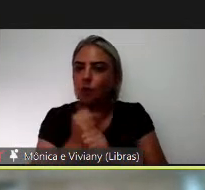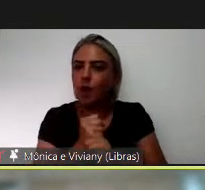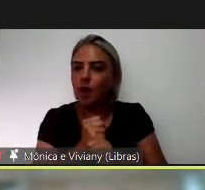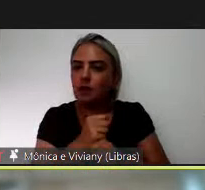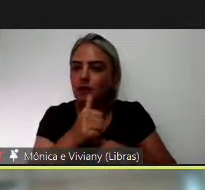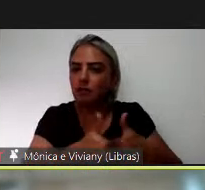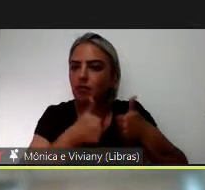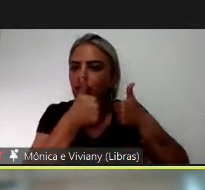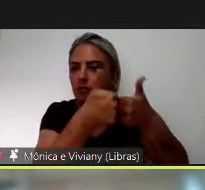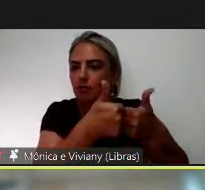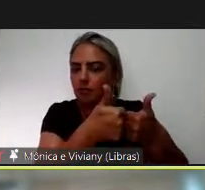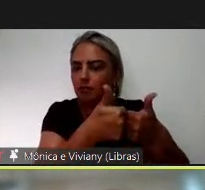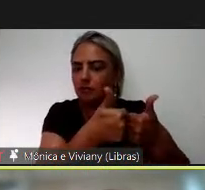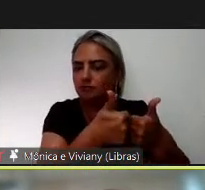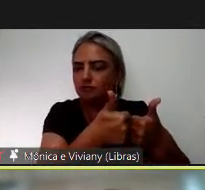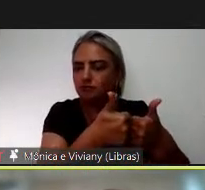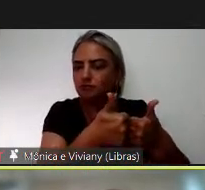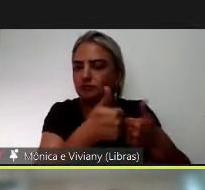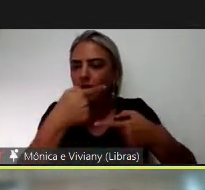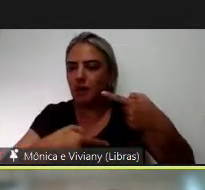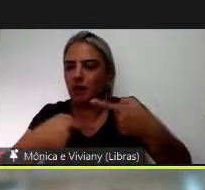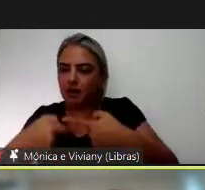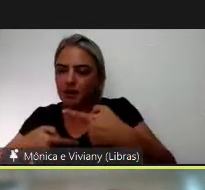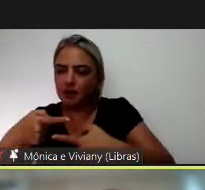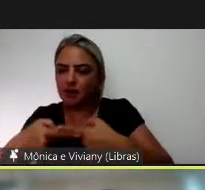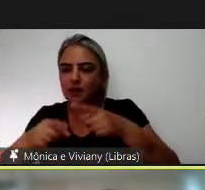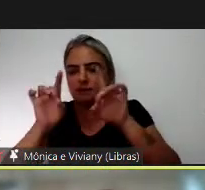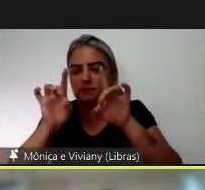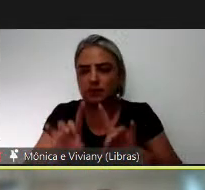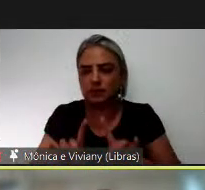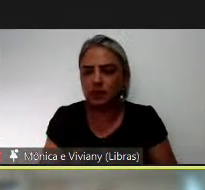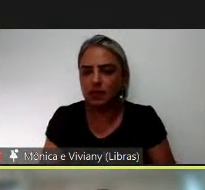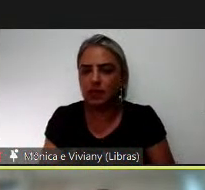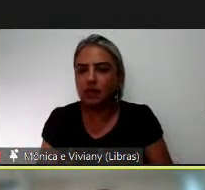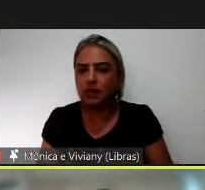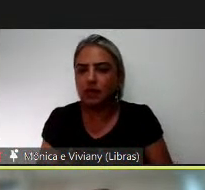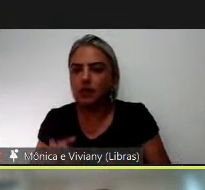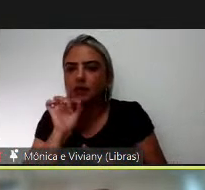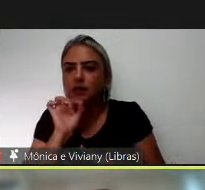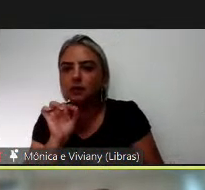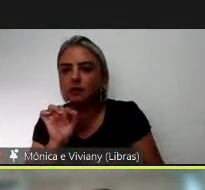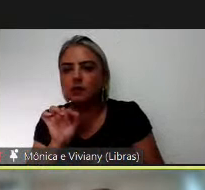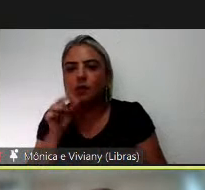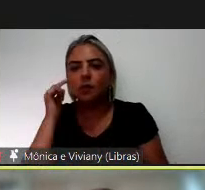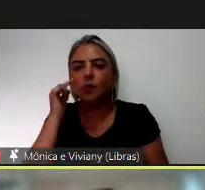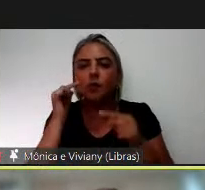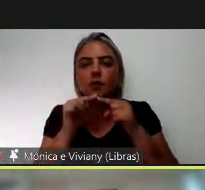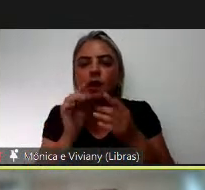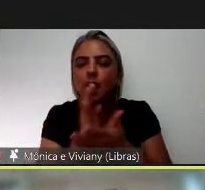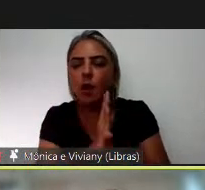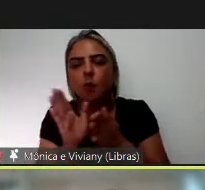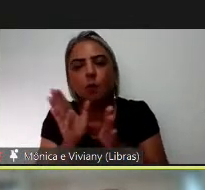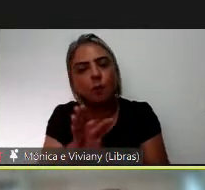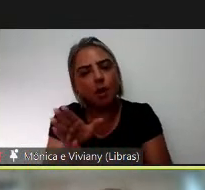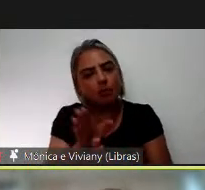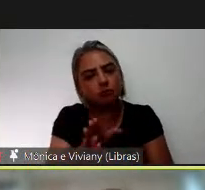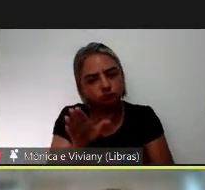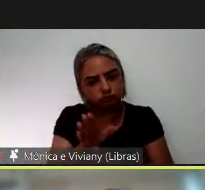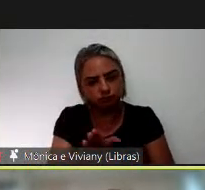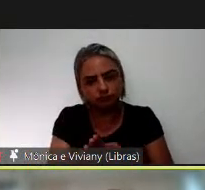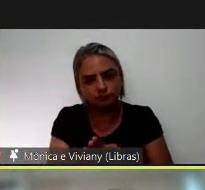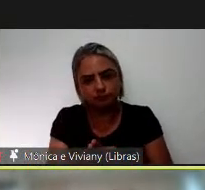It's qualitative and quantitative, and we debate with specialists. So we